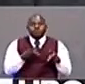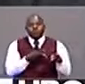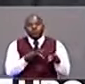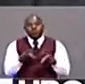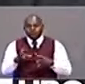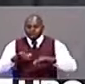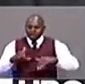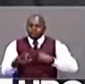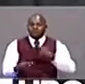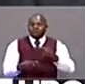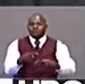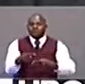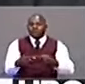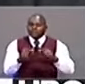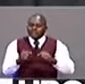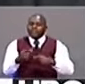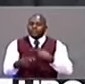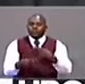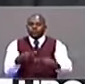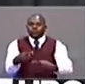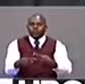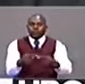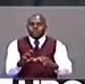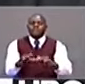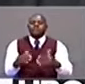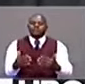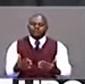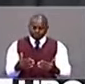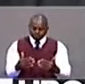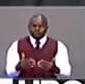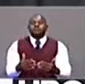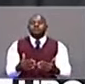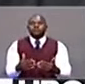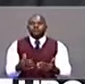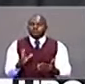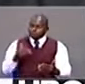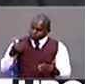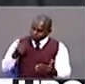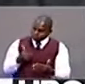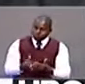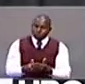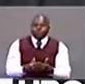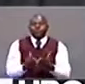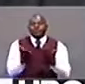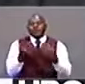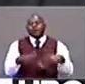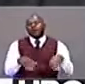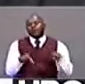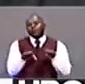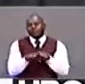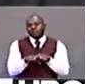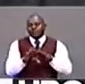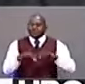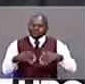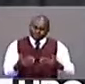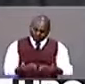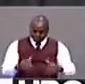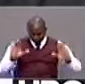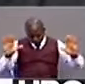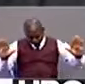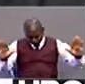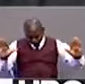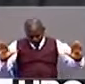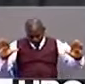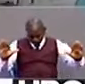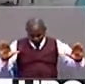this process can be processed in order to reach a good understanding of how... Now, honourable